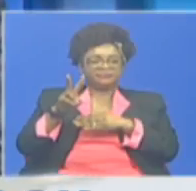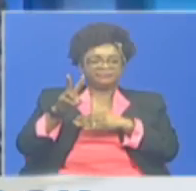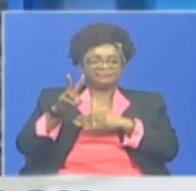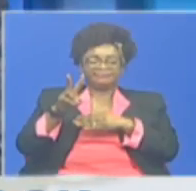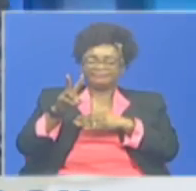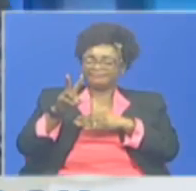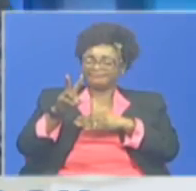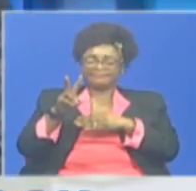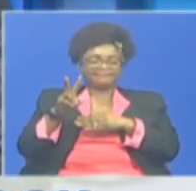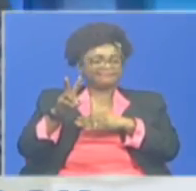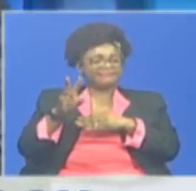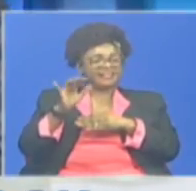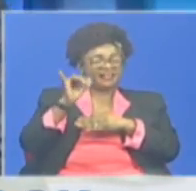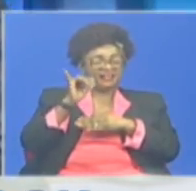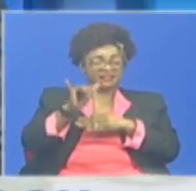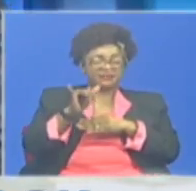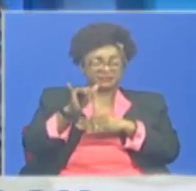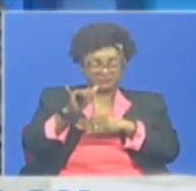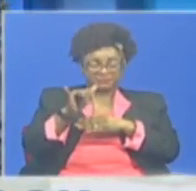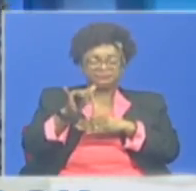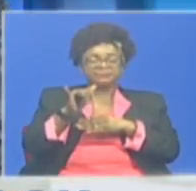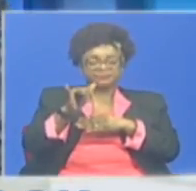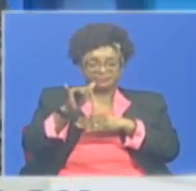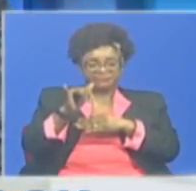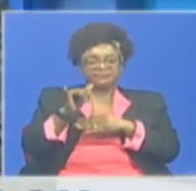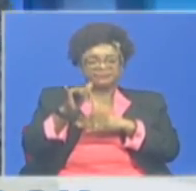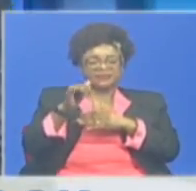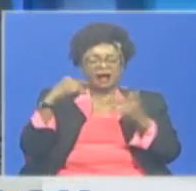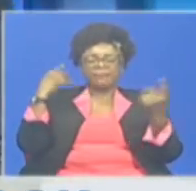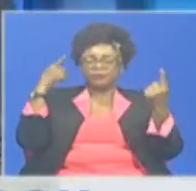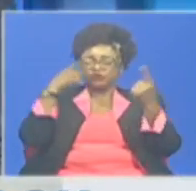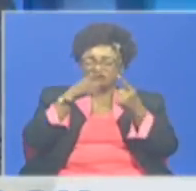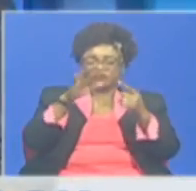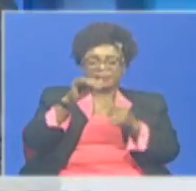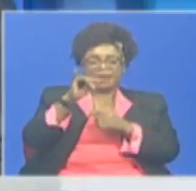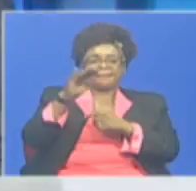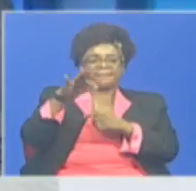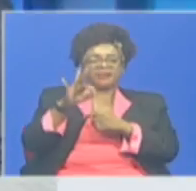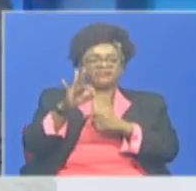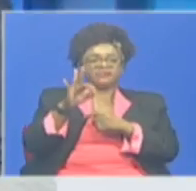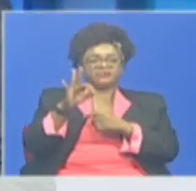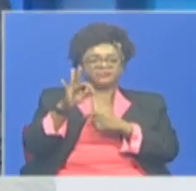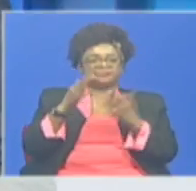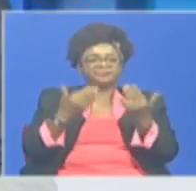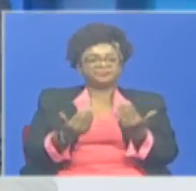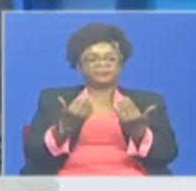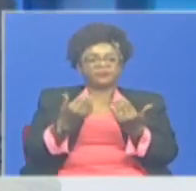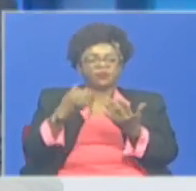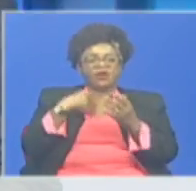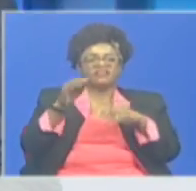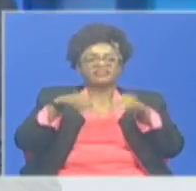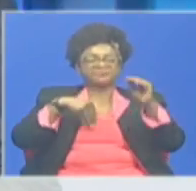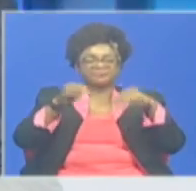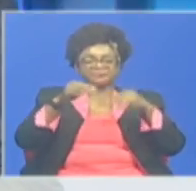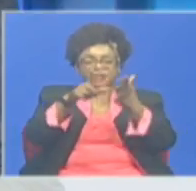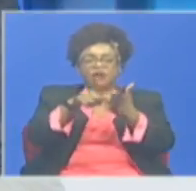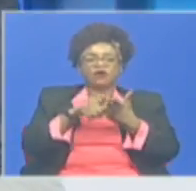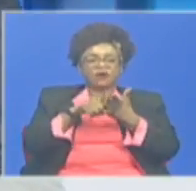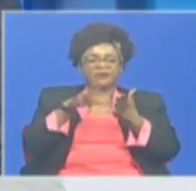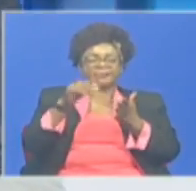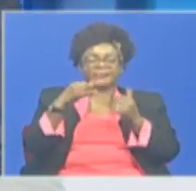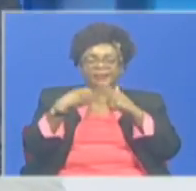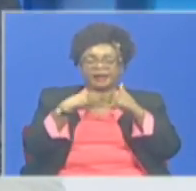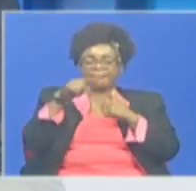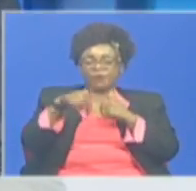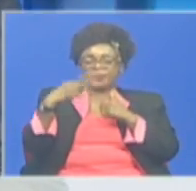good projection from the IMF. Now, Absa Bank Kenya has restructured loans worth 8.3 billion shillings in